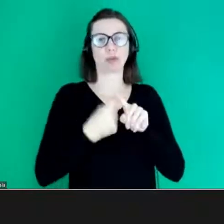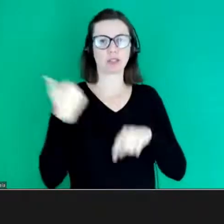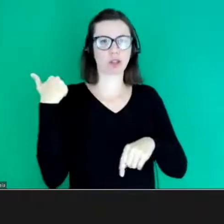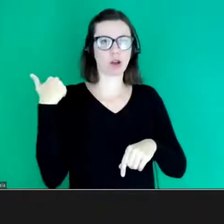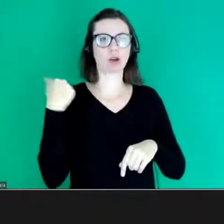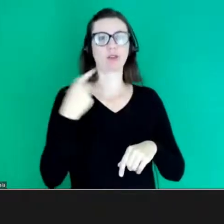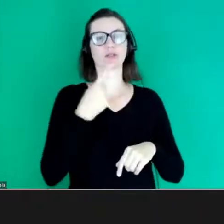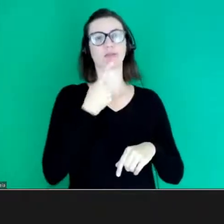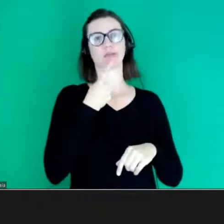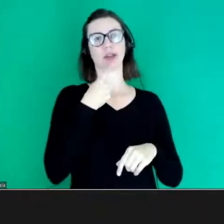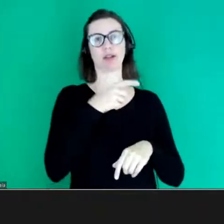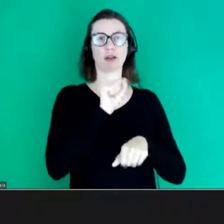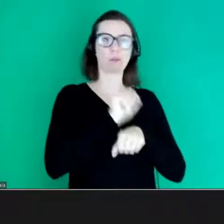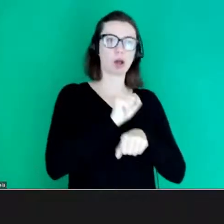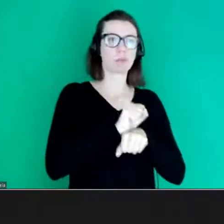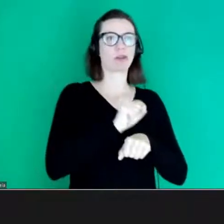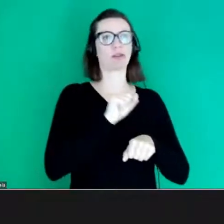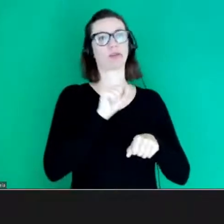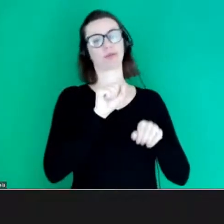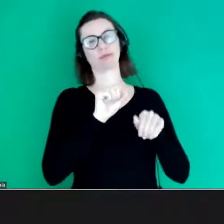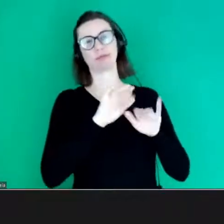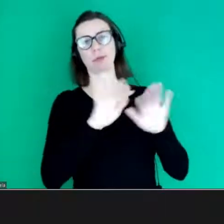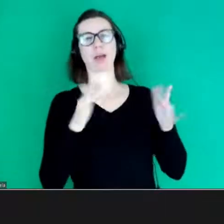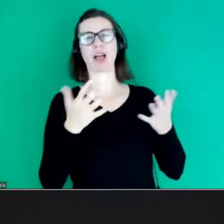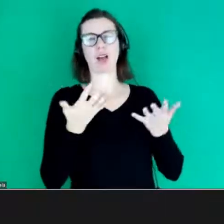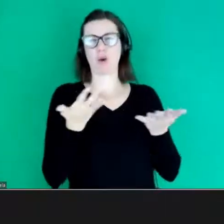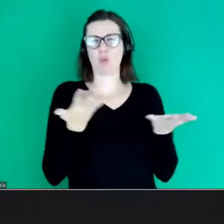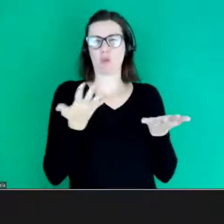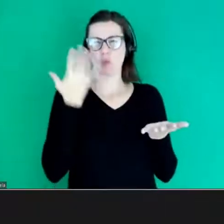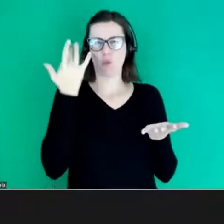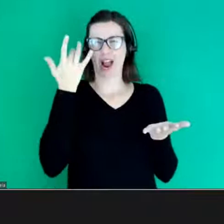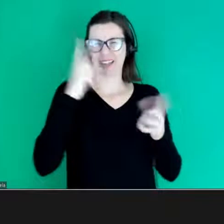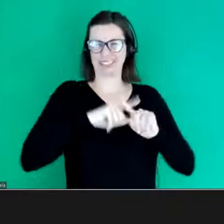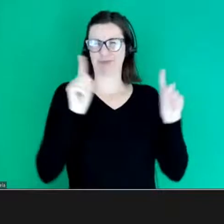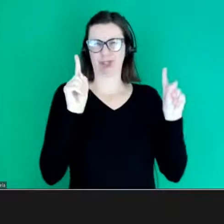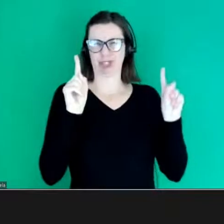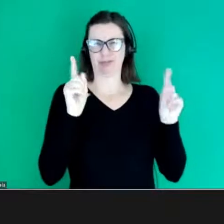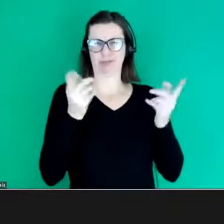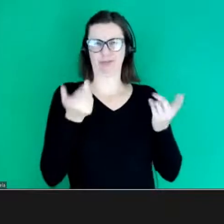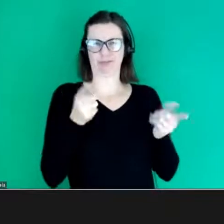know, employments and such. What's different with this one?